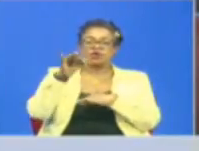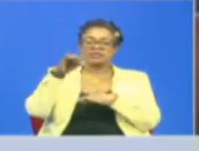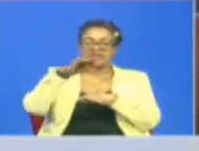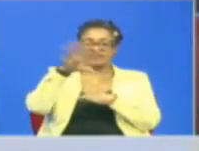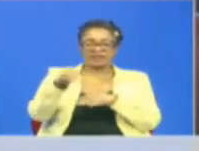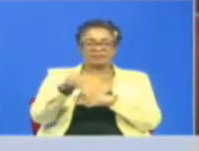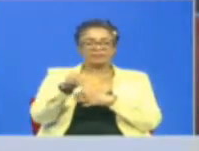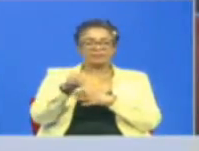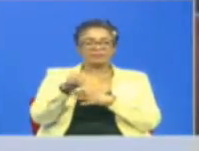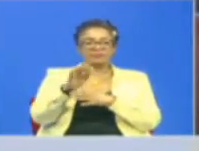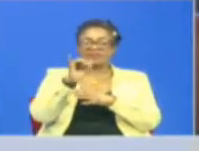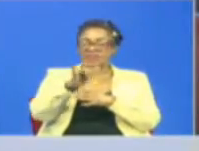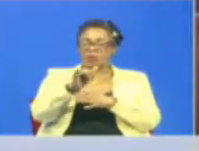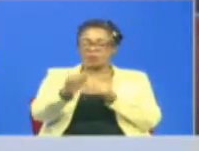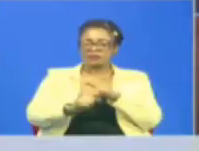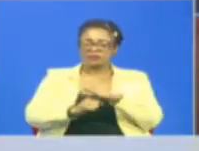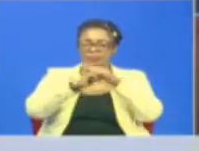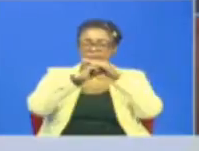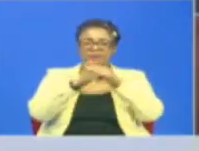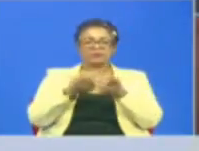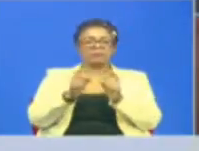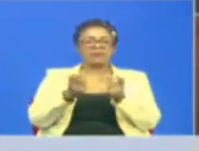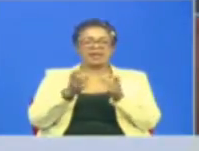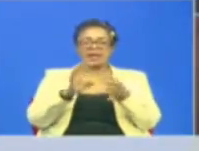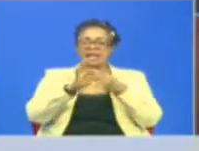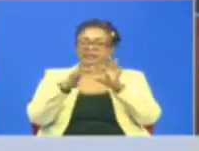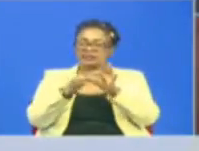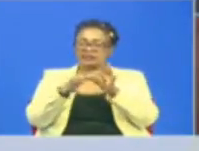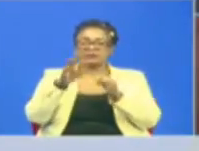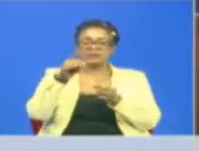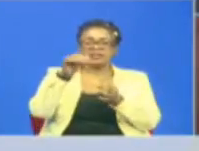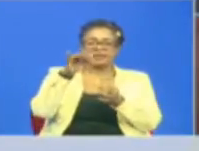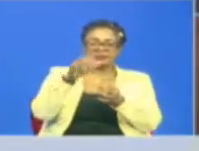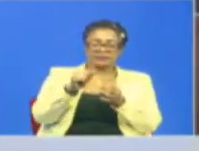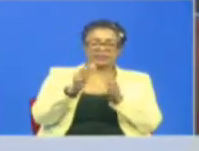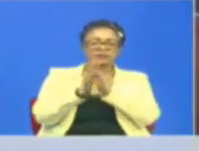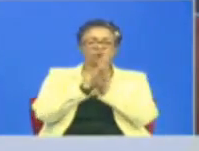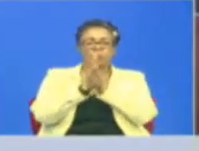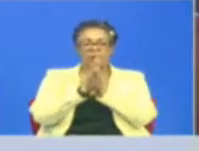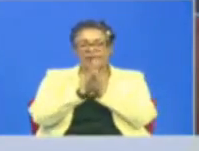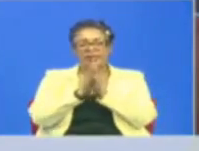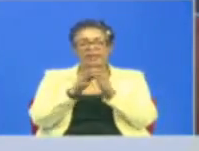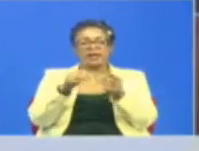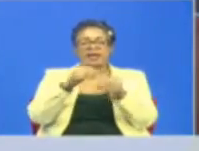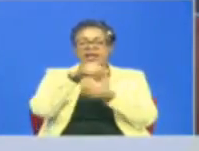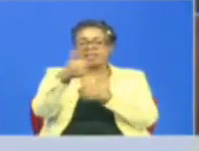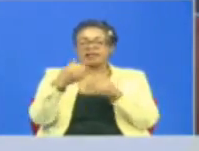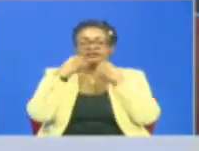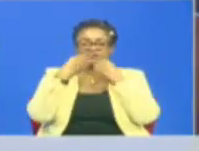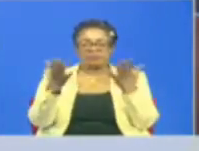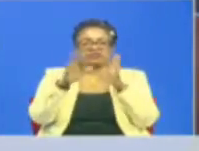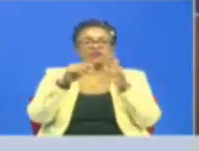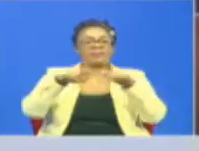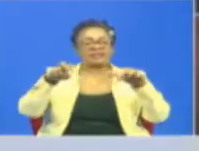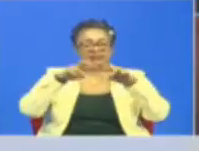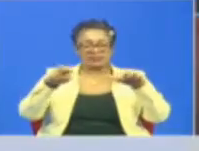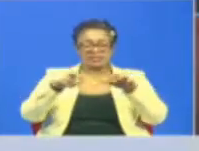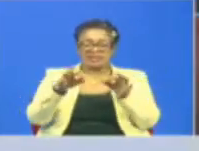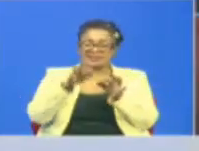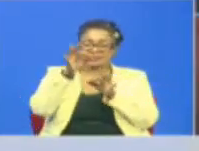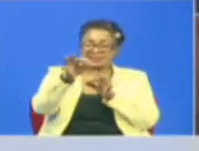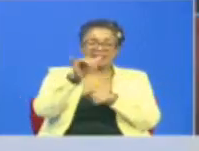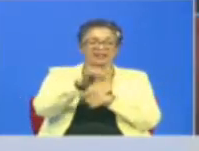The portal will support media story linkages, data storytelling, access to information for research, and extend the